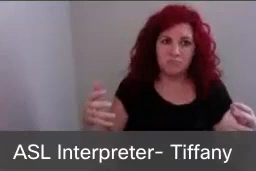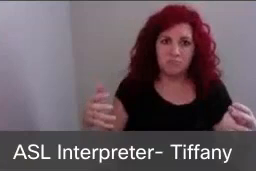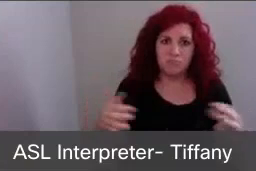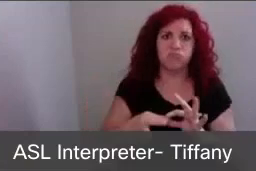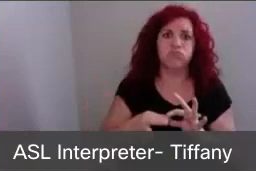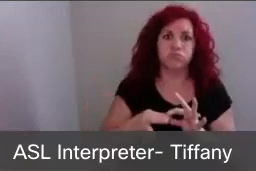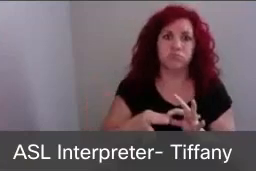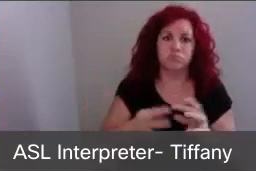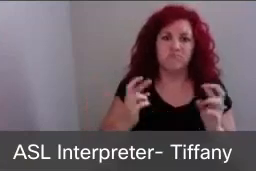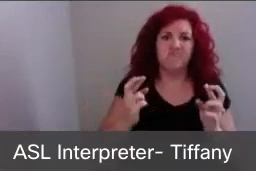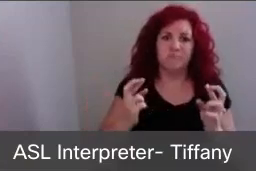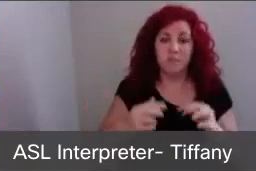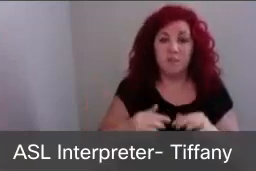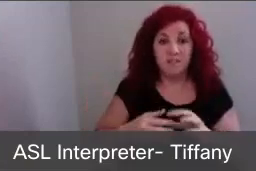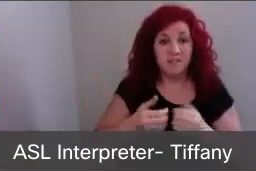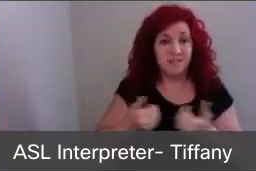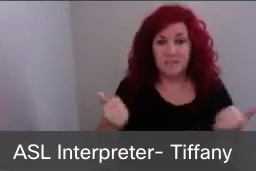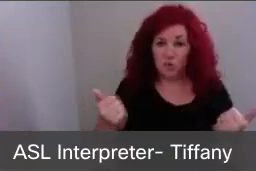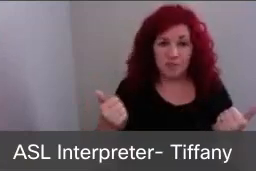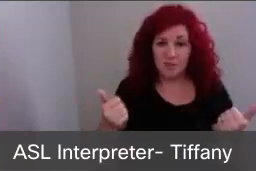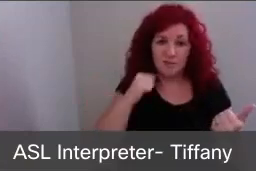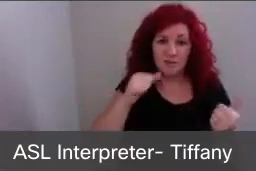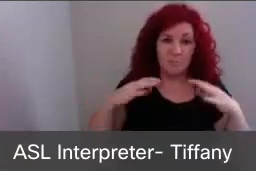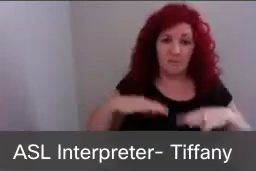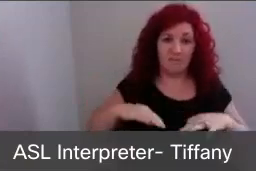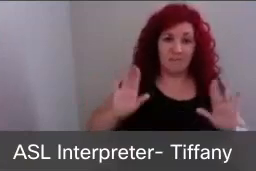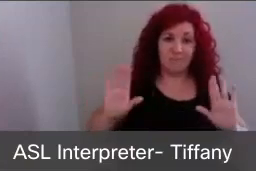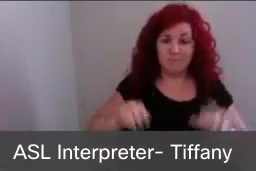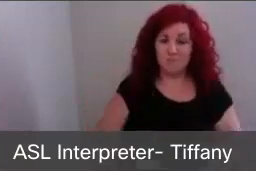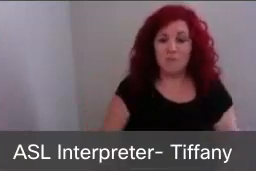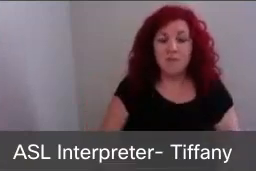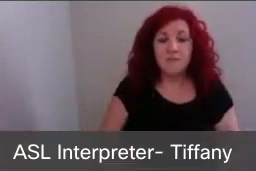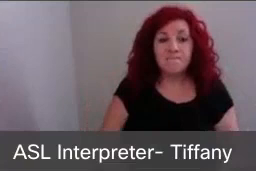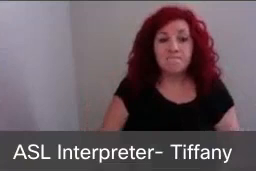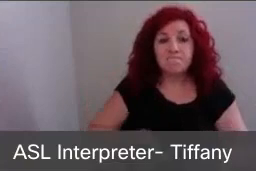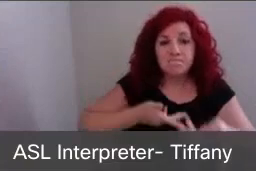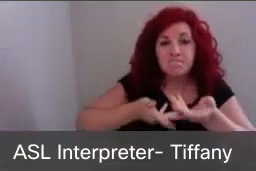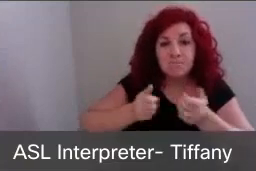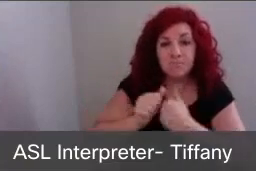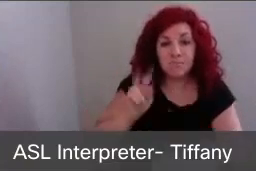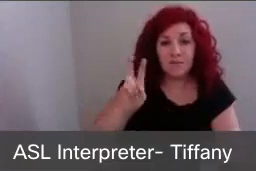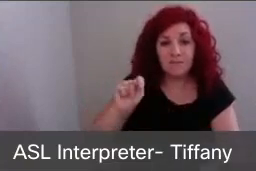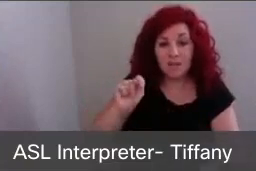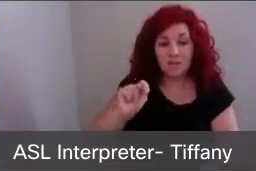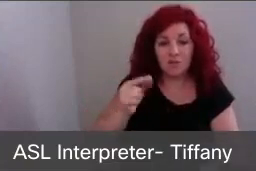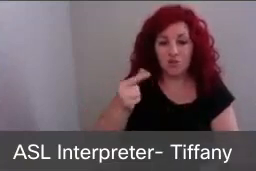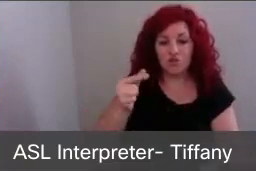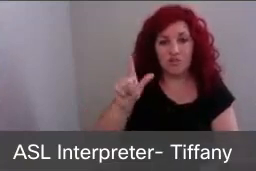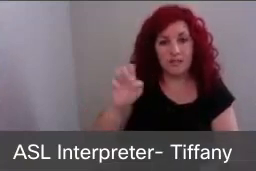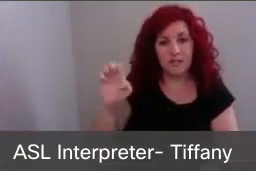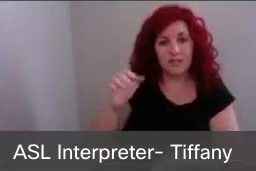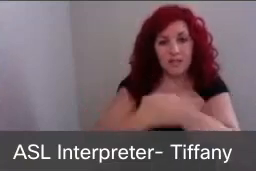and to have them separated would not be a service to either one. I do quite a bit with the veterans up in Greenlee County.